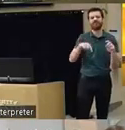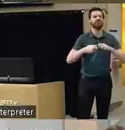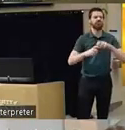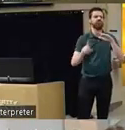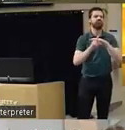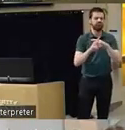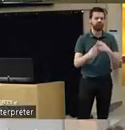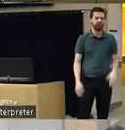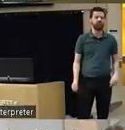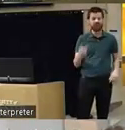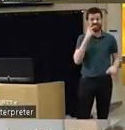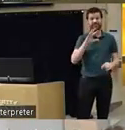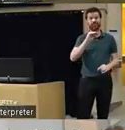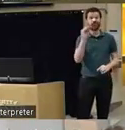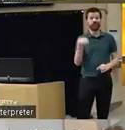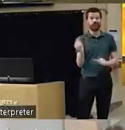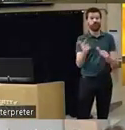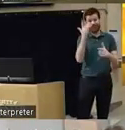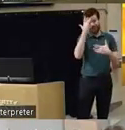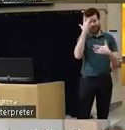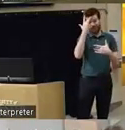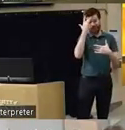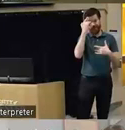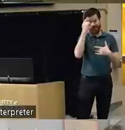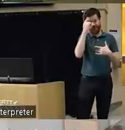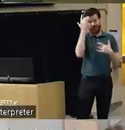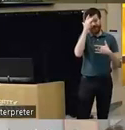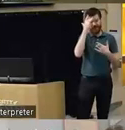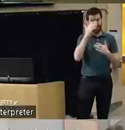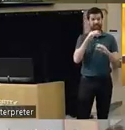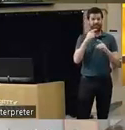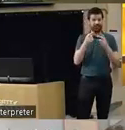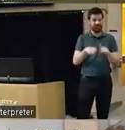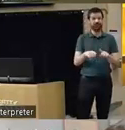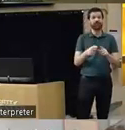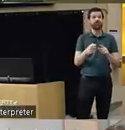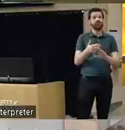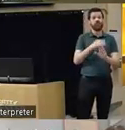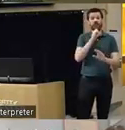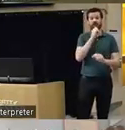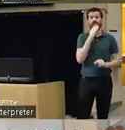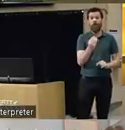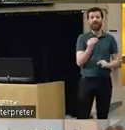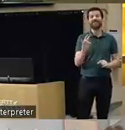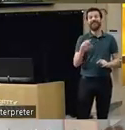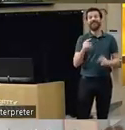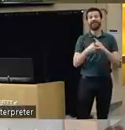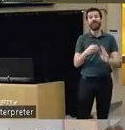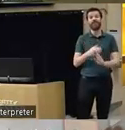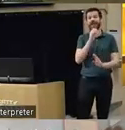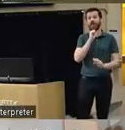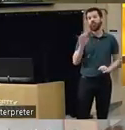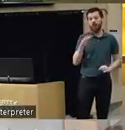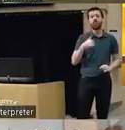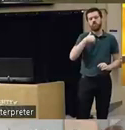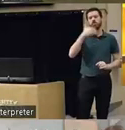that 50% of all mental illness begins before age 14 and 75% before age 24. We know that early